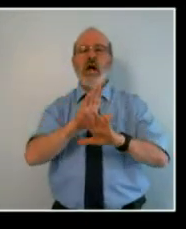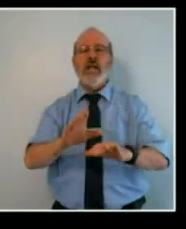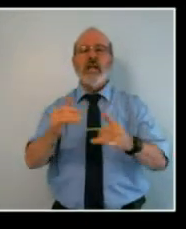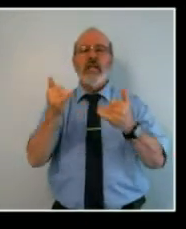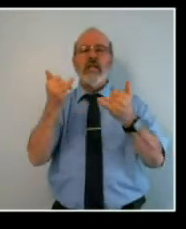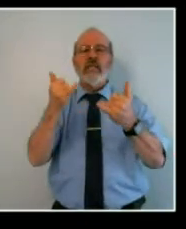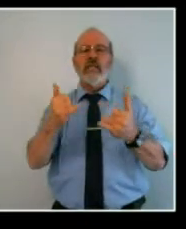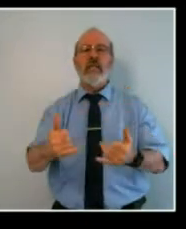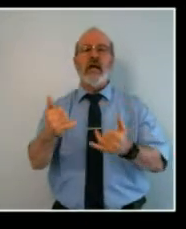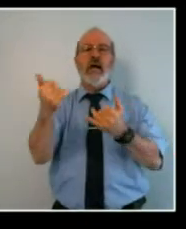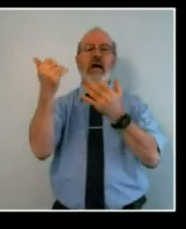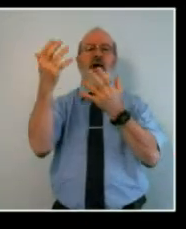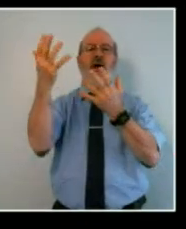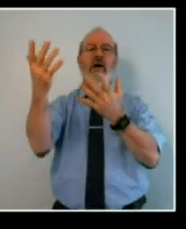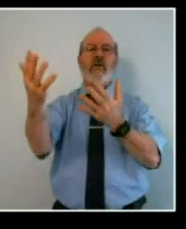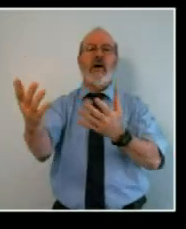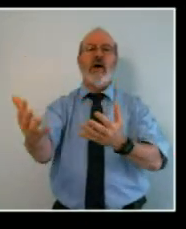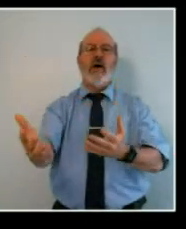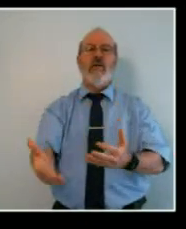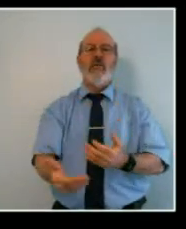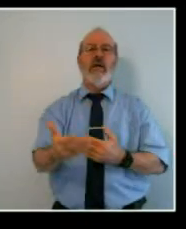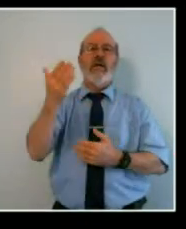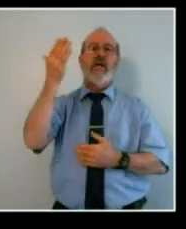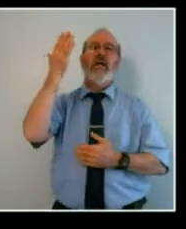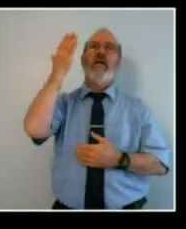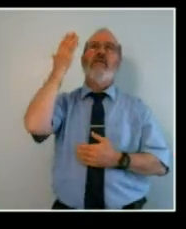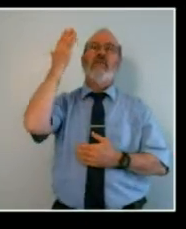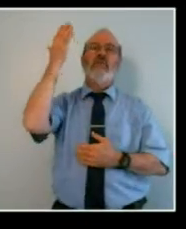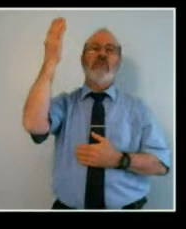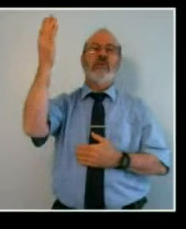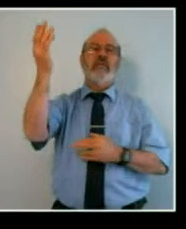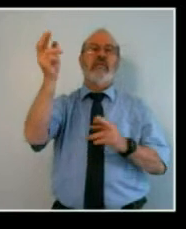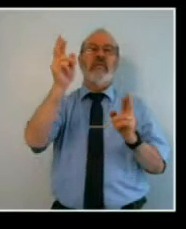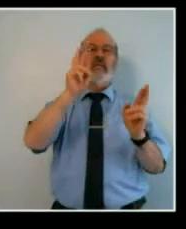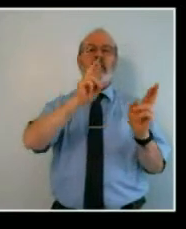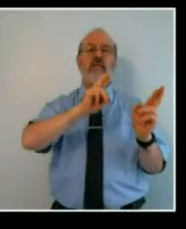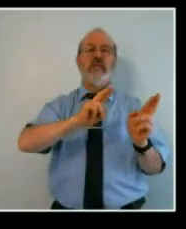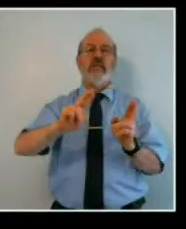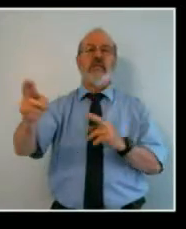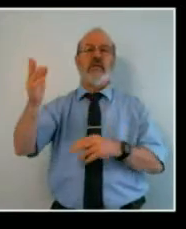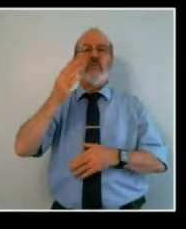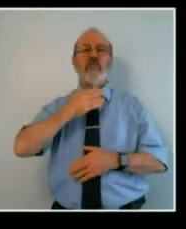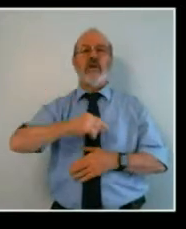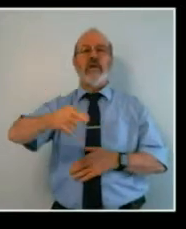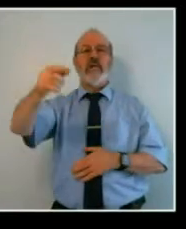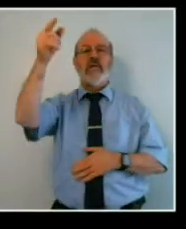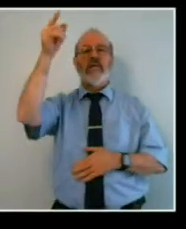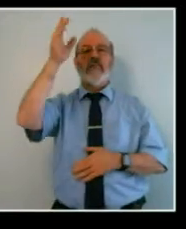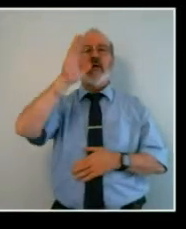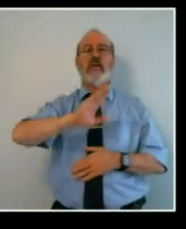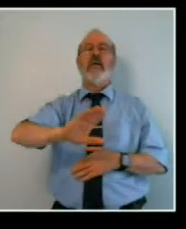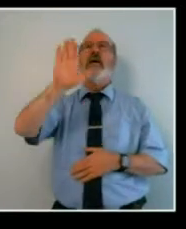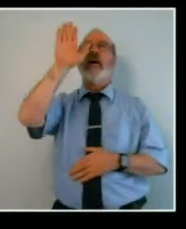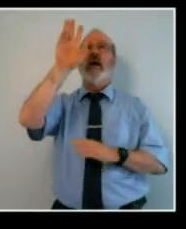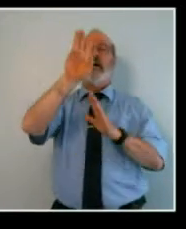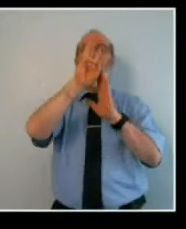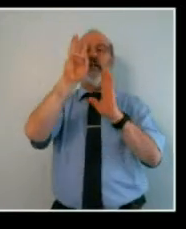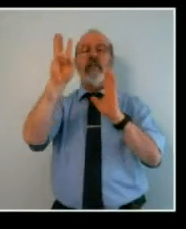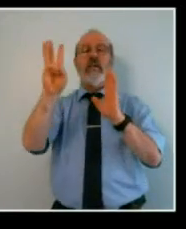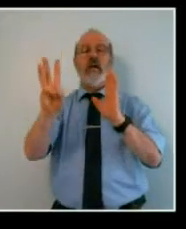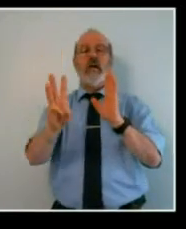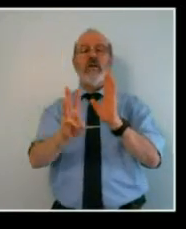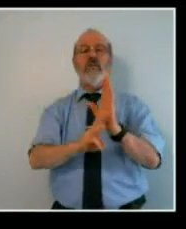Silently now I wait for thee. Ready, my God,